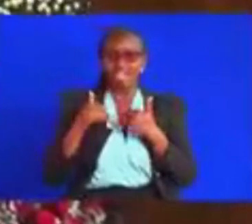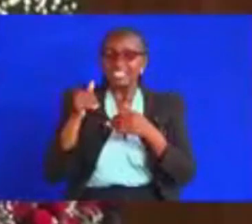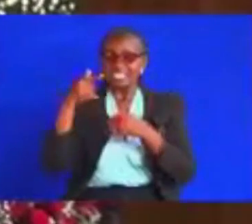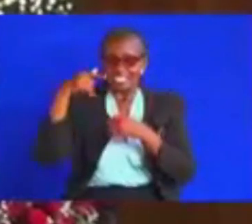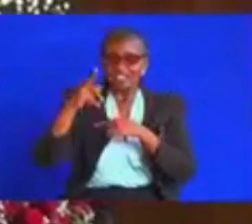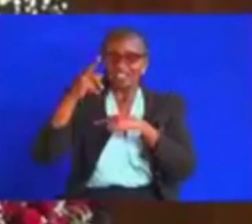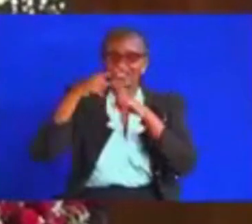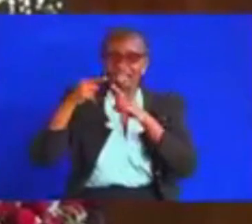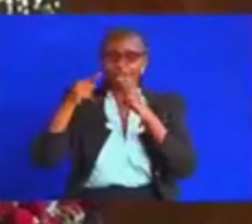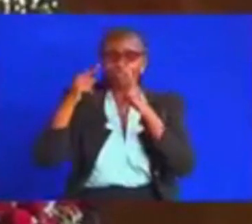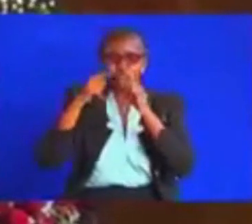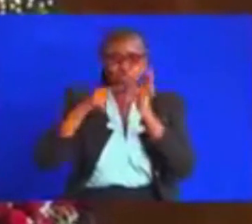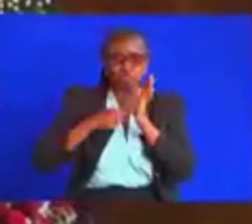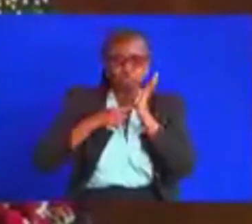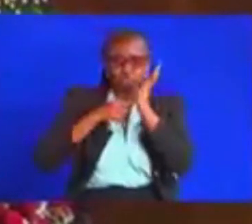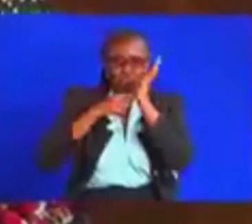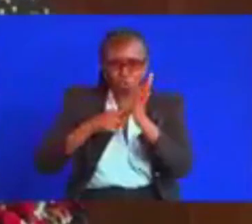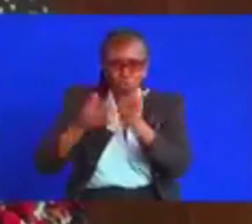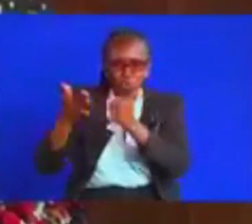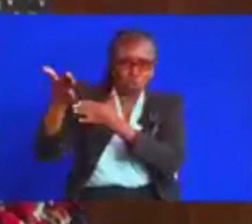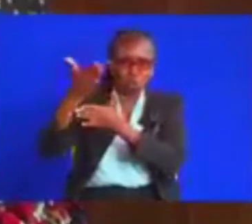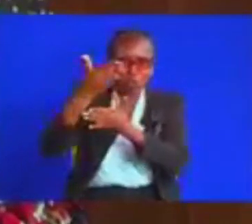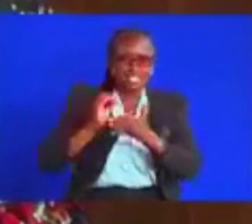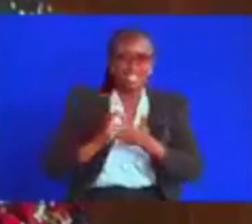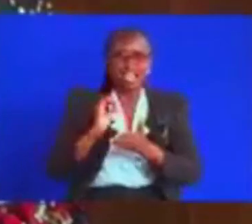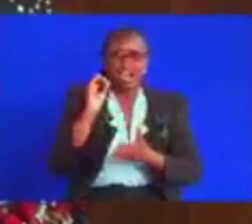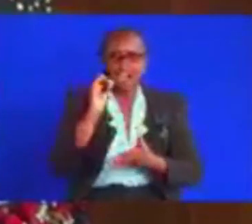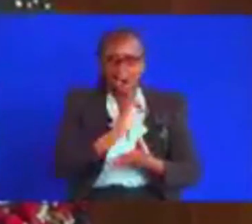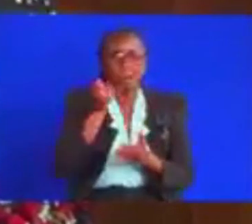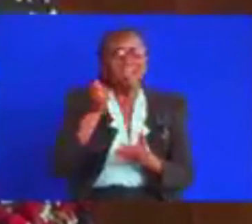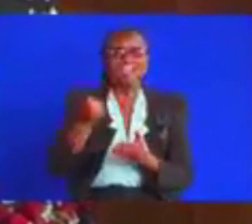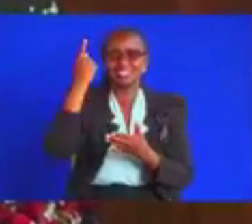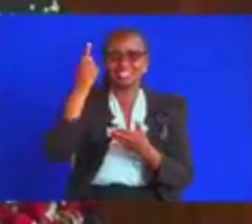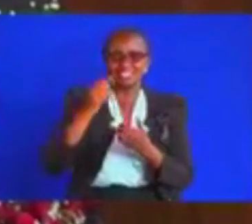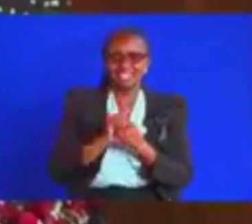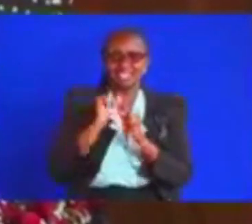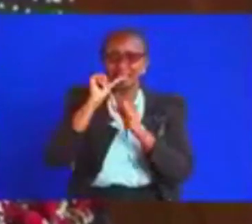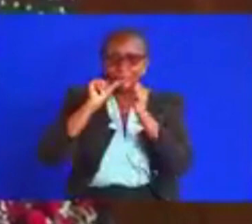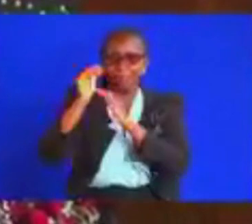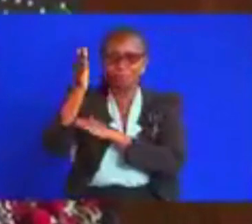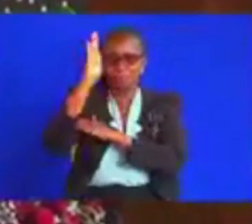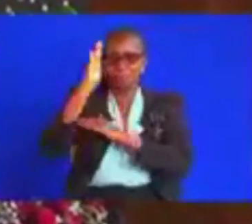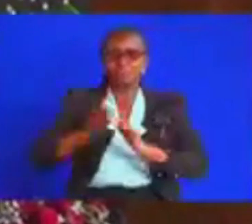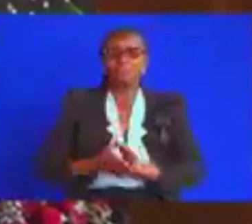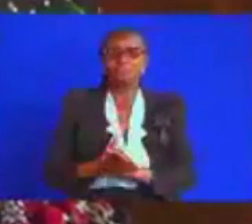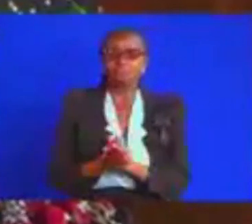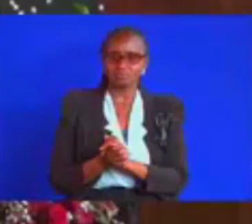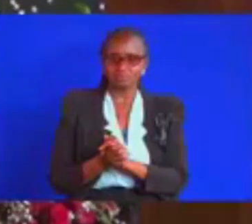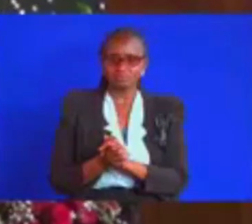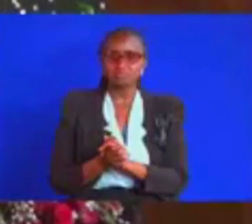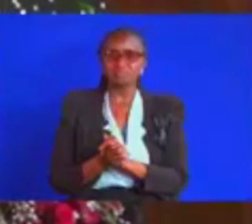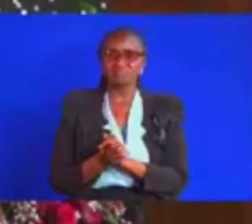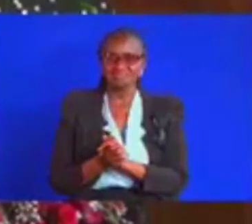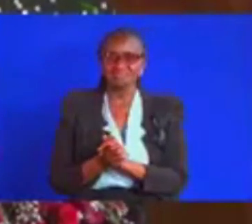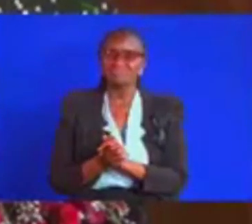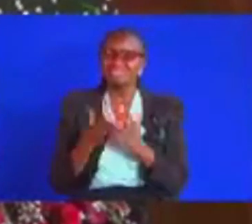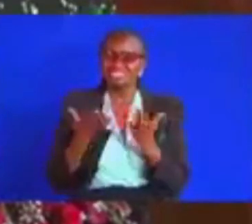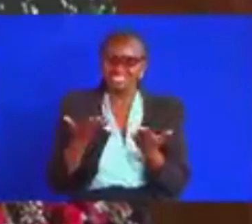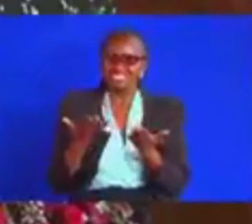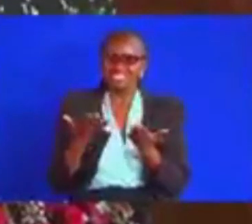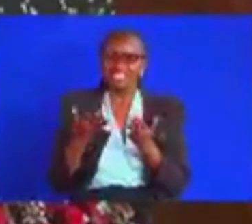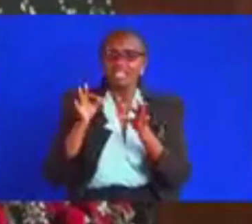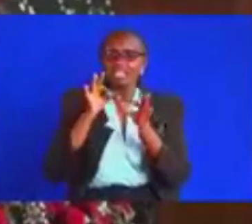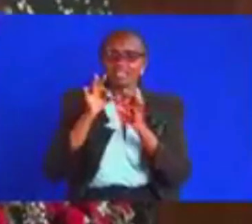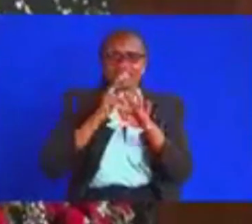a marking script to correct our prior understanding about God. When you read, I believe that